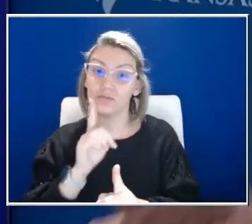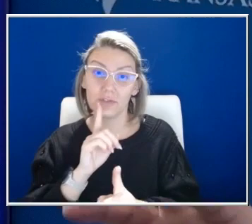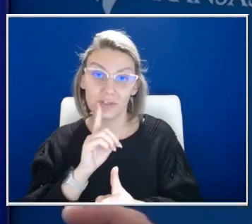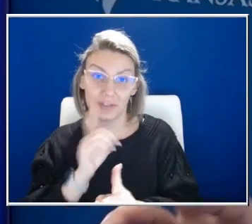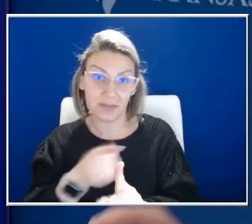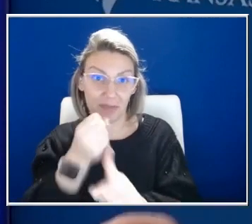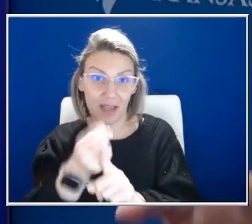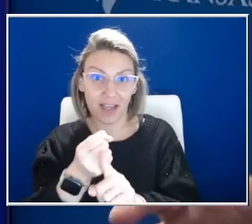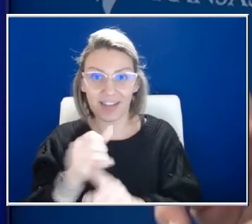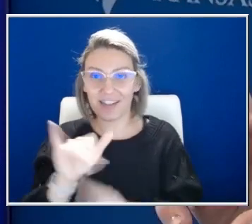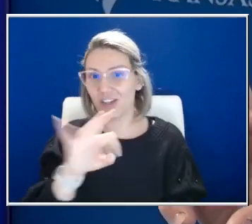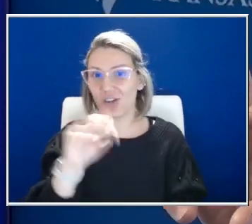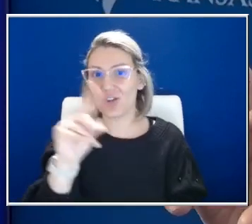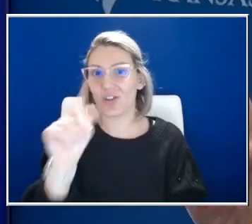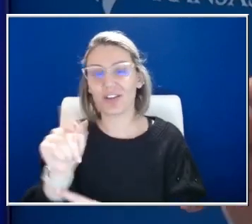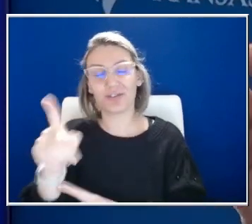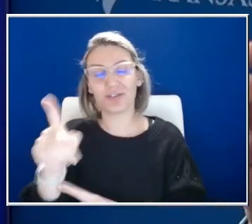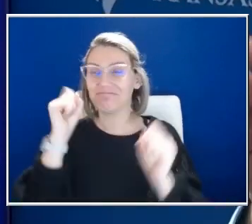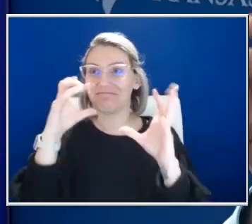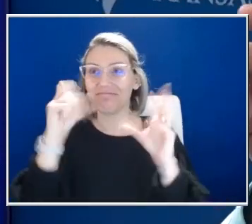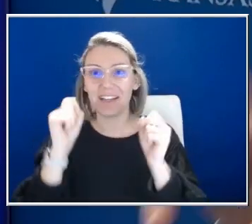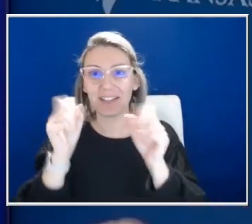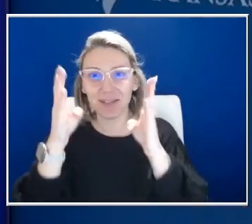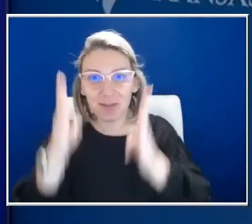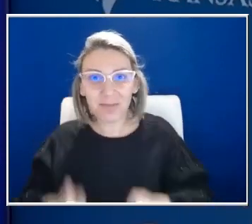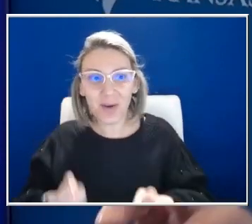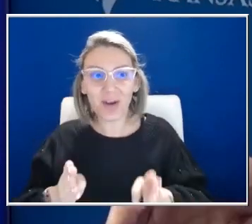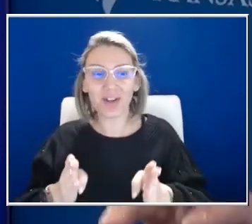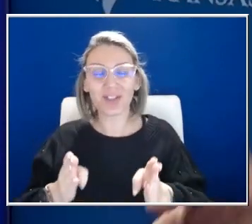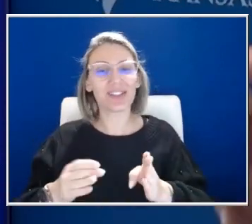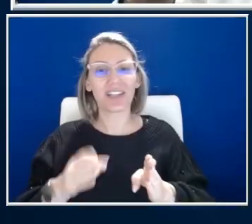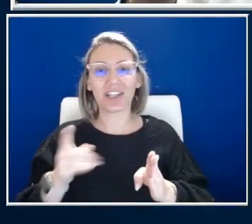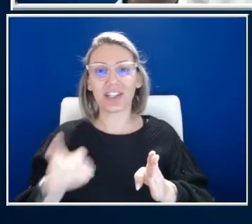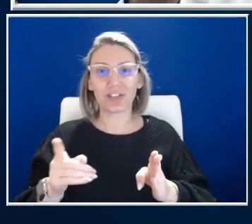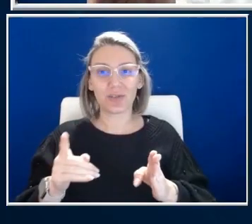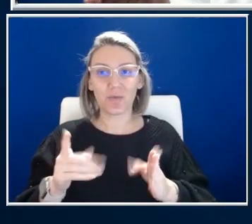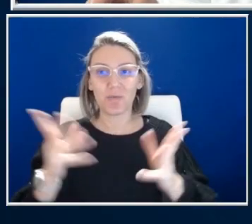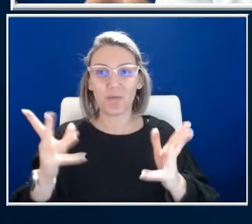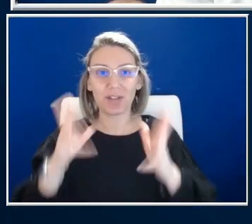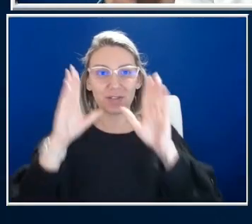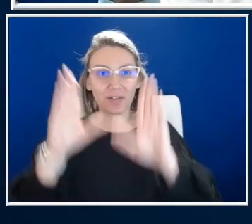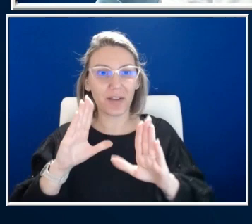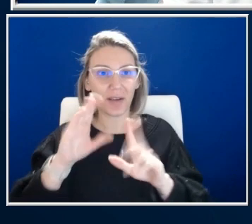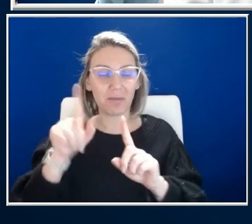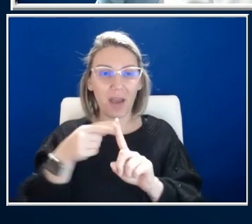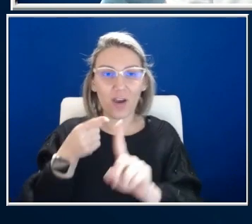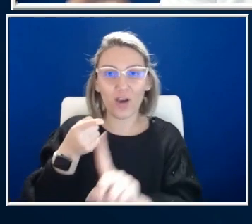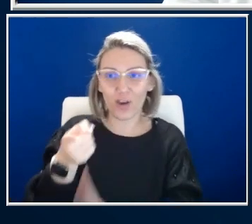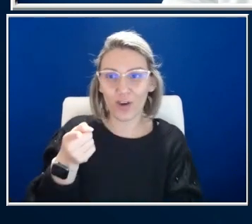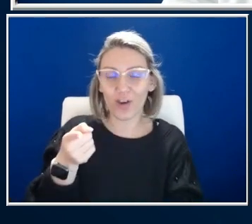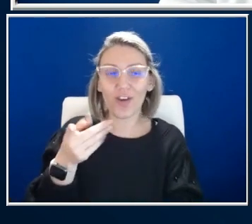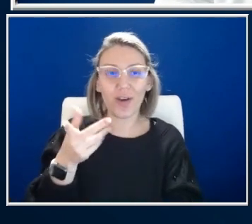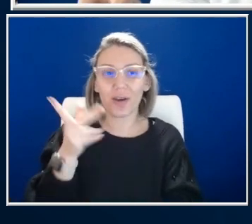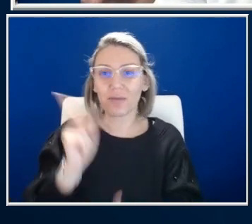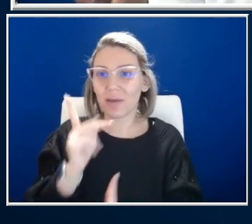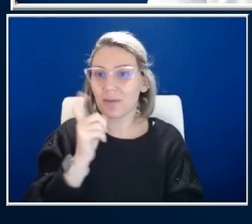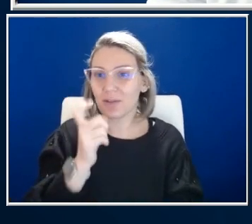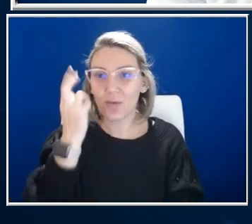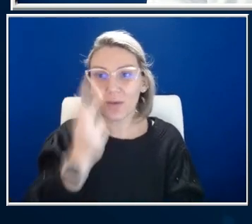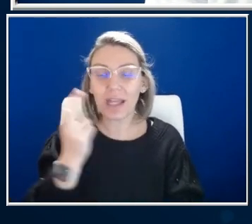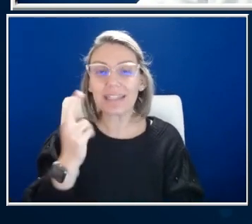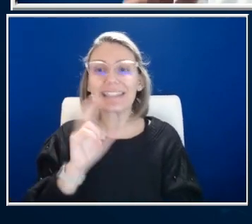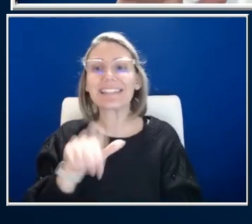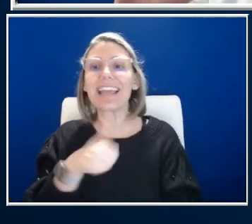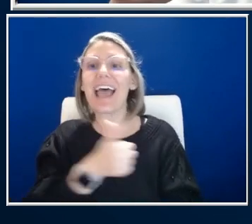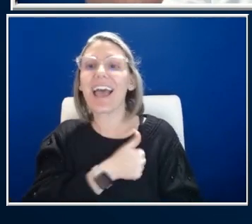Yolanda is an amazing person. I mean, it's just, the great thing about Yolanda is what people don't realize is that it's the attitude and the